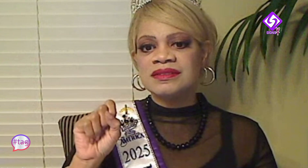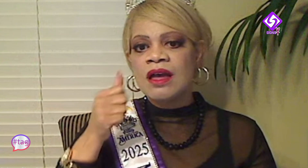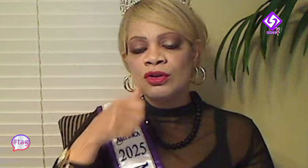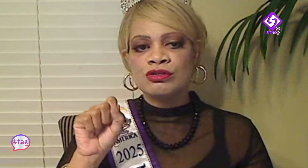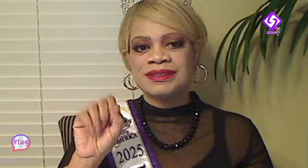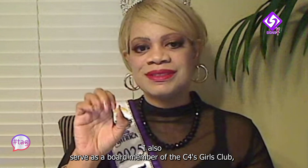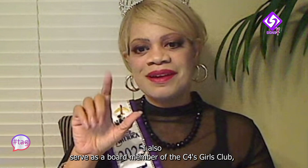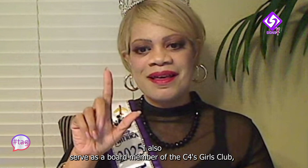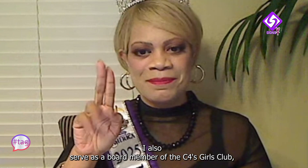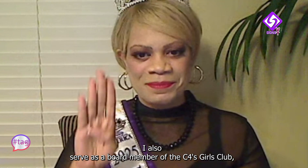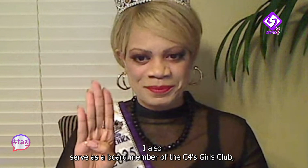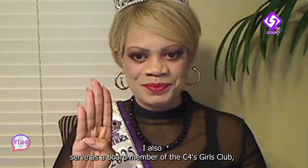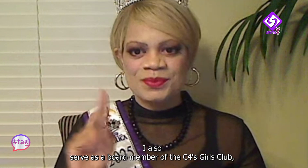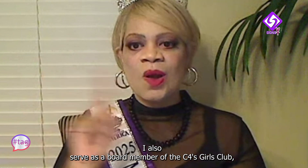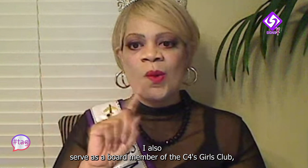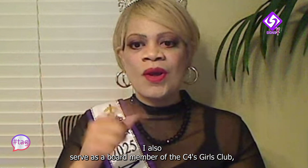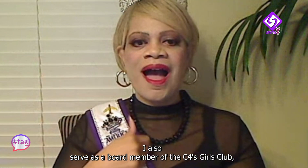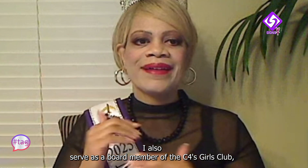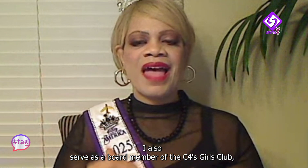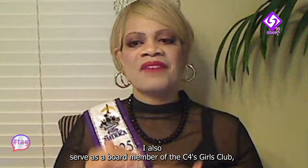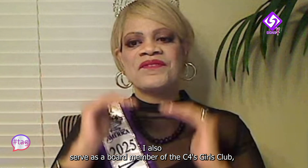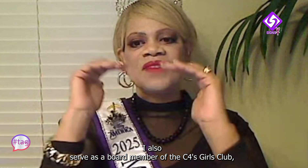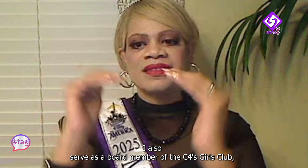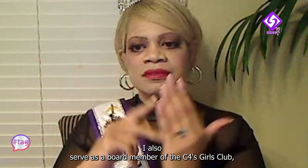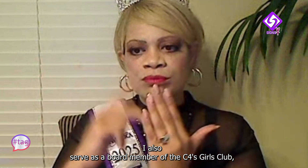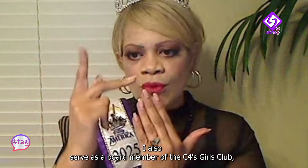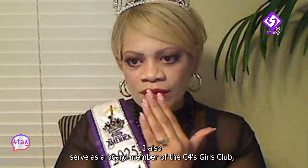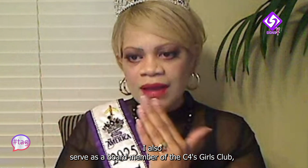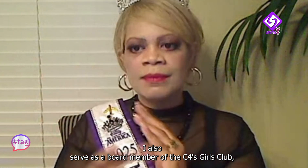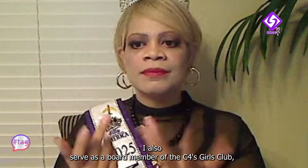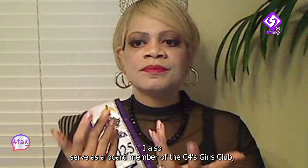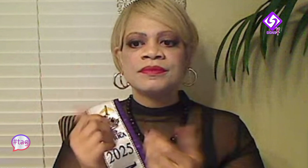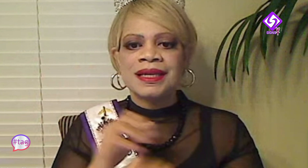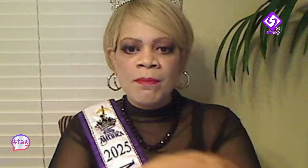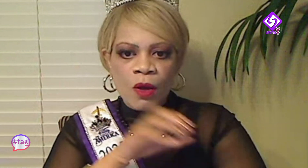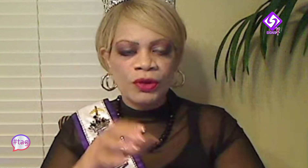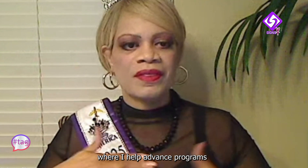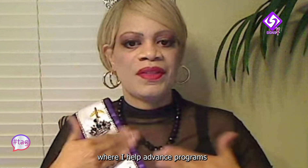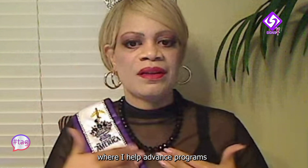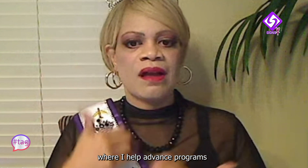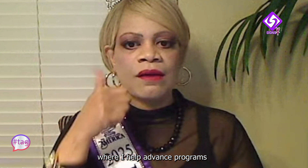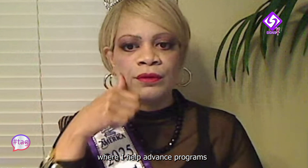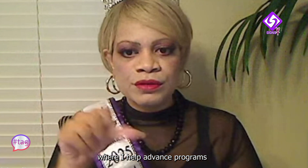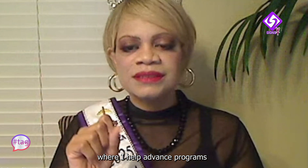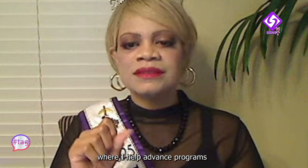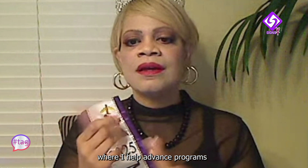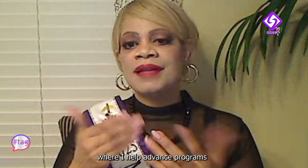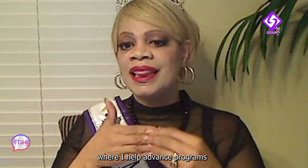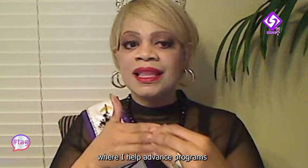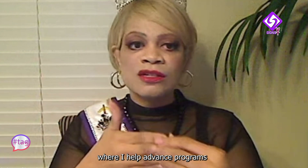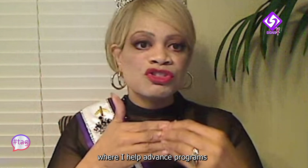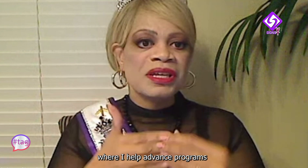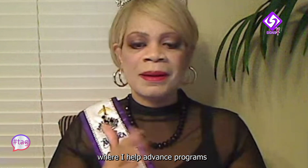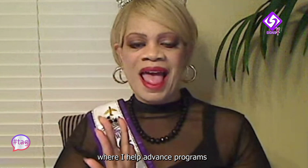Medium.com. I also serve as a board member of the C4S Girls Club, where I help